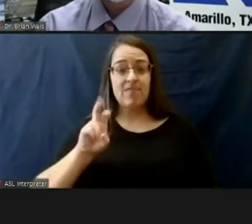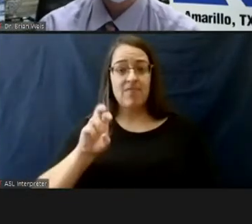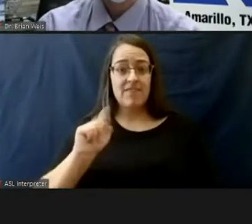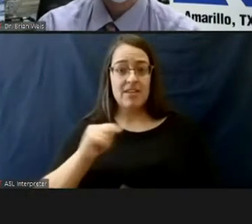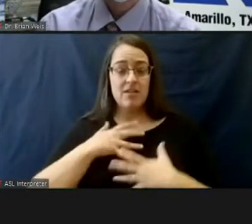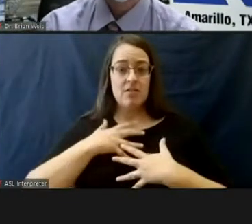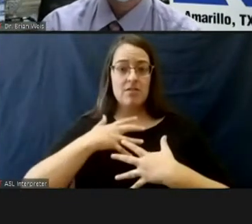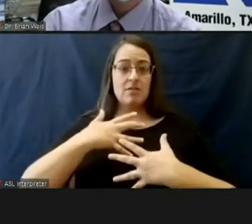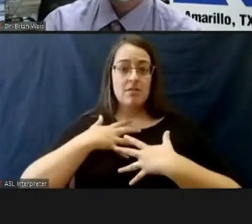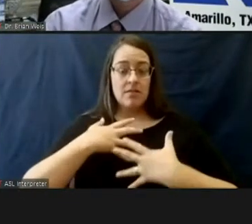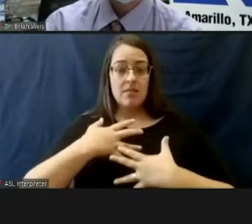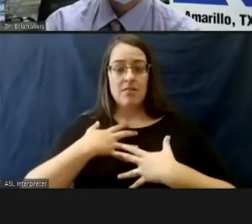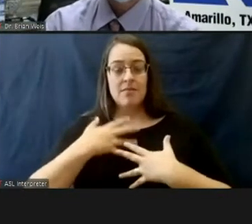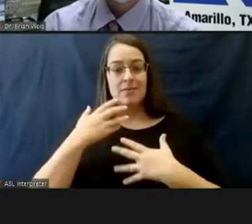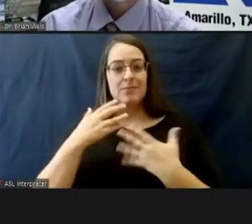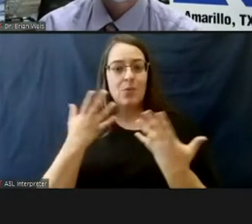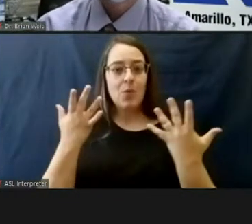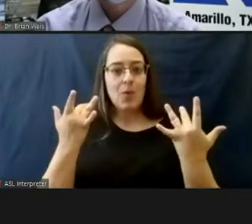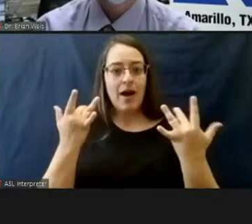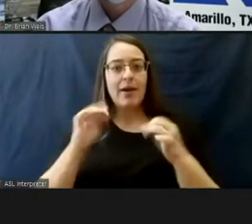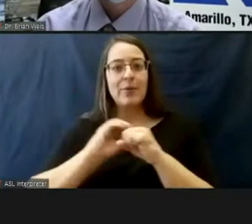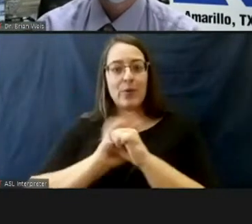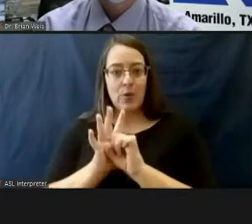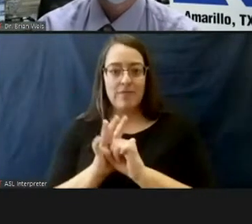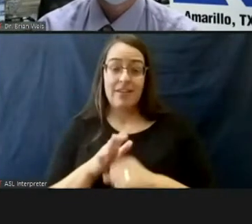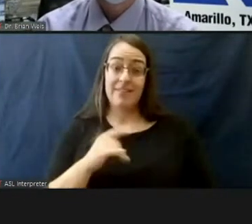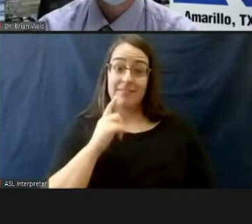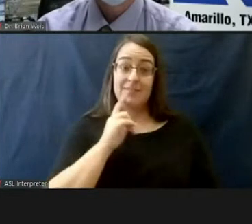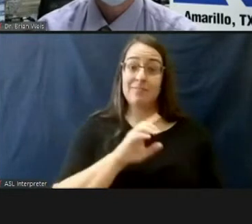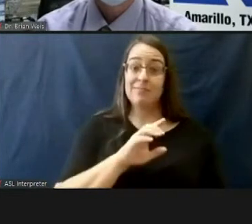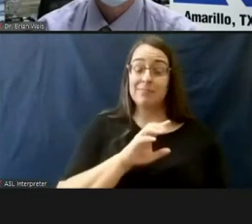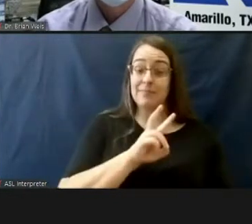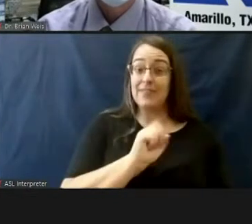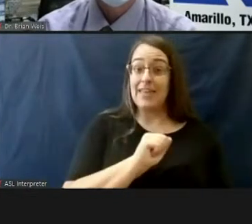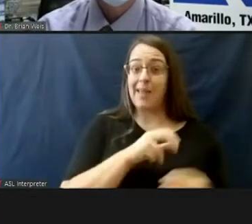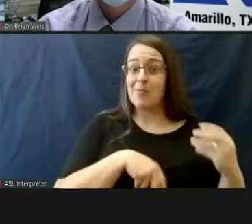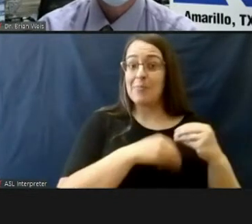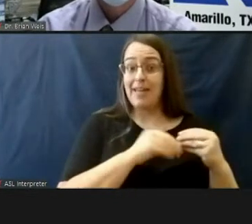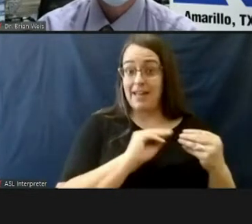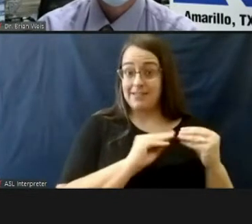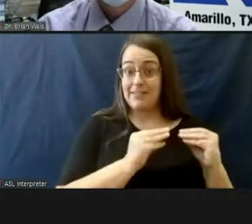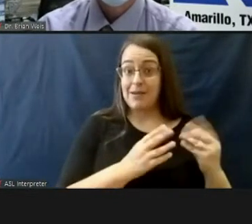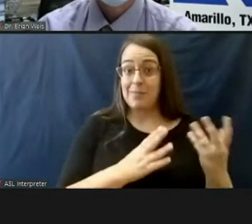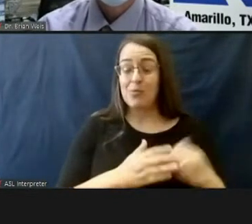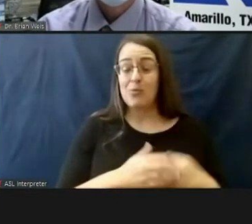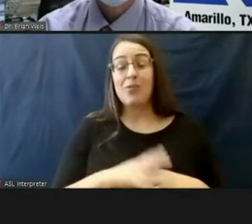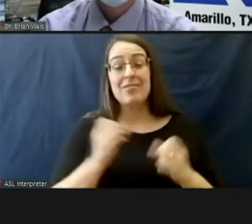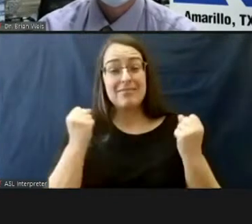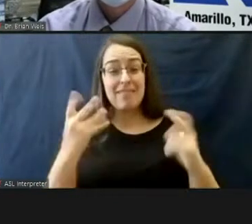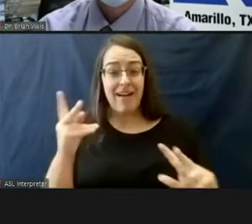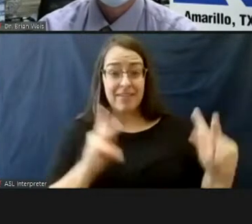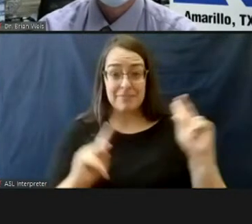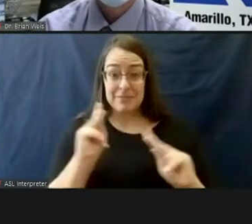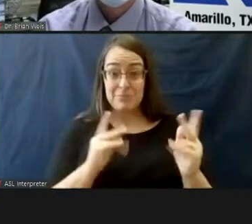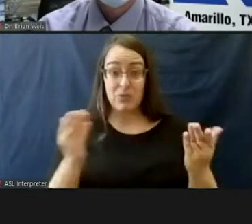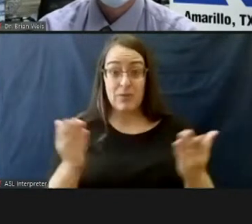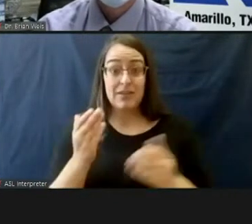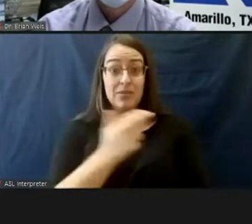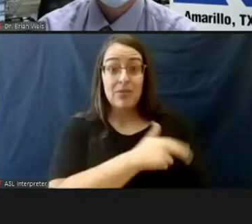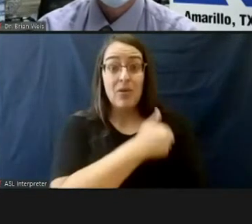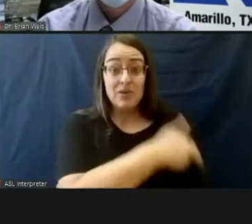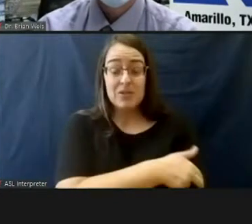Dr. Gonzalez is probably going to add a couple. So again, that's a lot of people in our hospitals that are